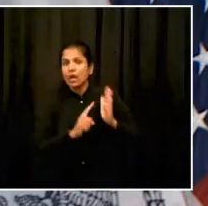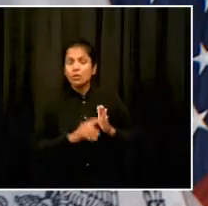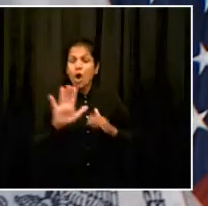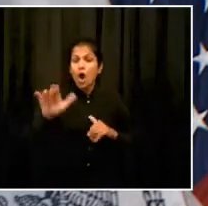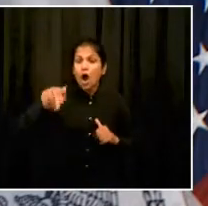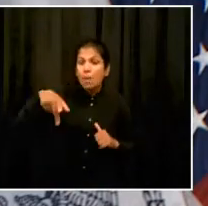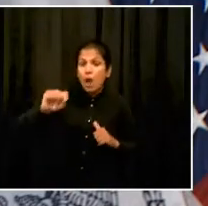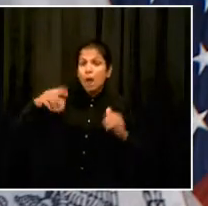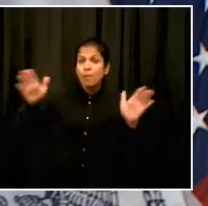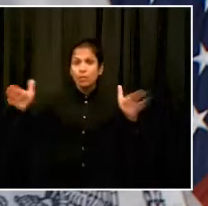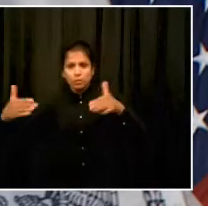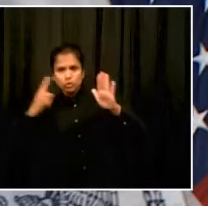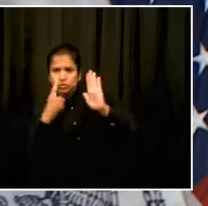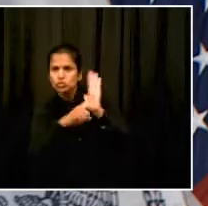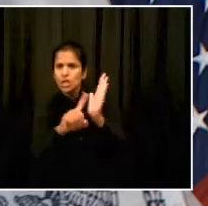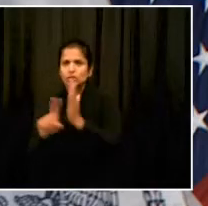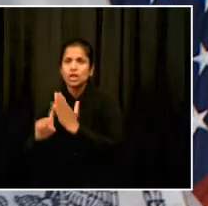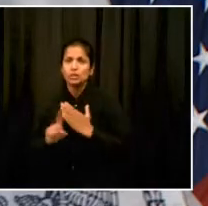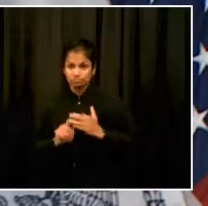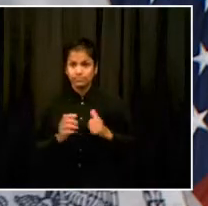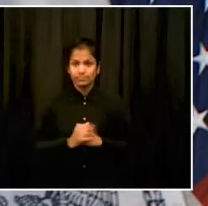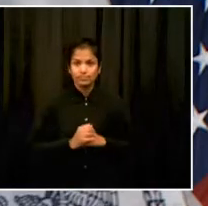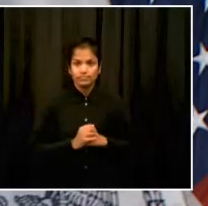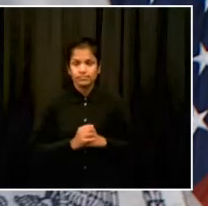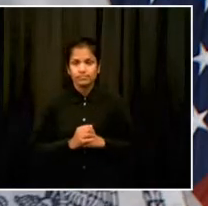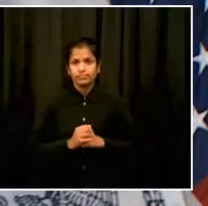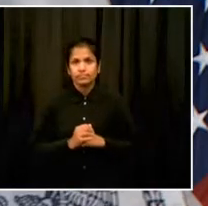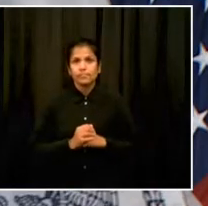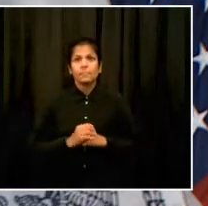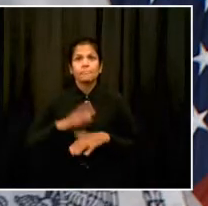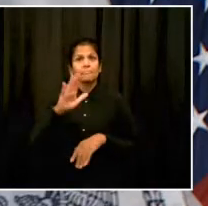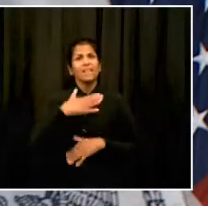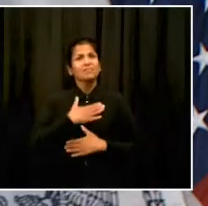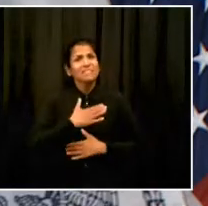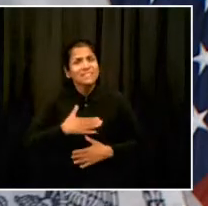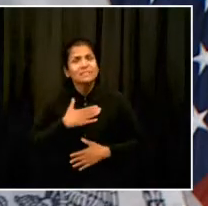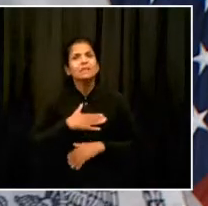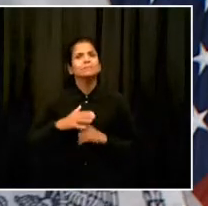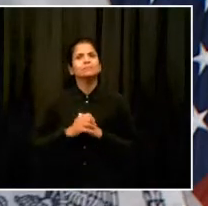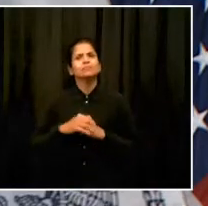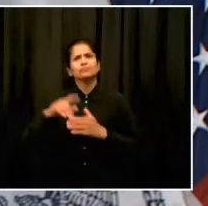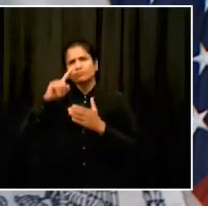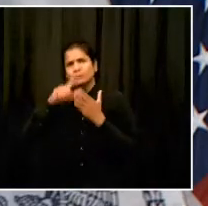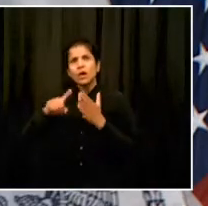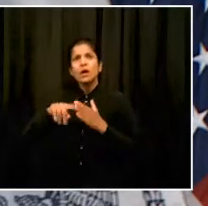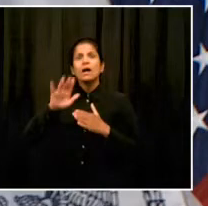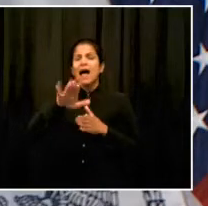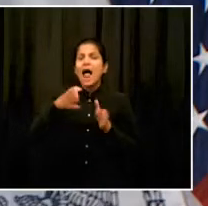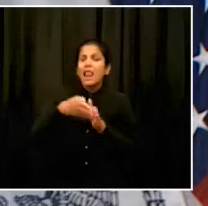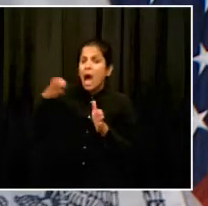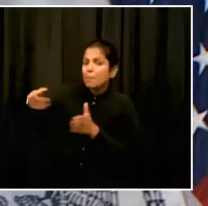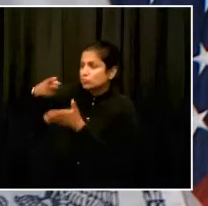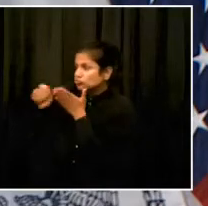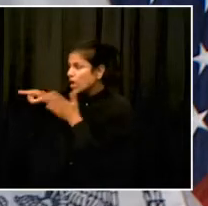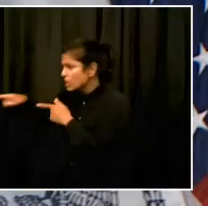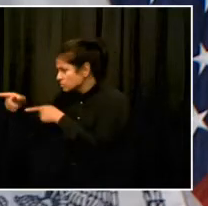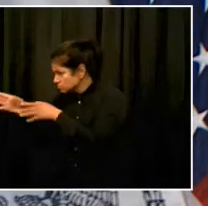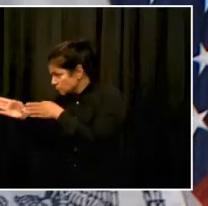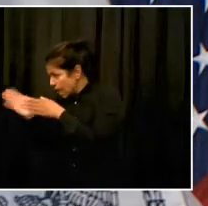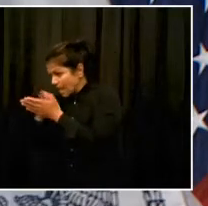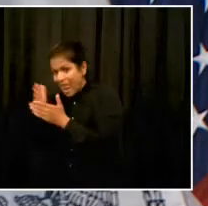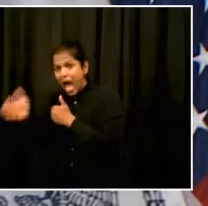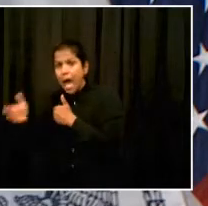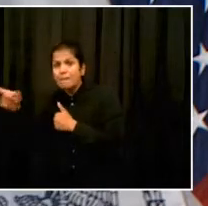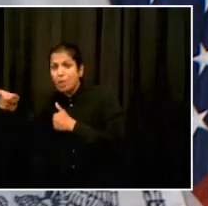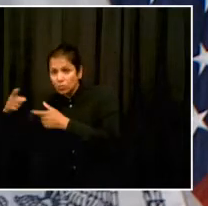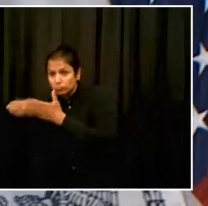neighbors. And one other thing, Deanne said it, sometimes people think during a storm, what a great time to be on the beach and the dramatic